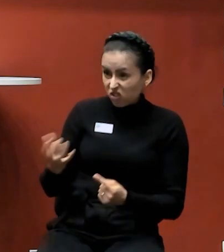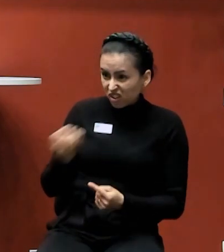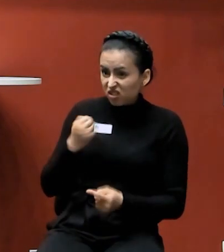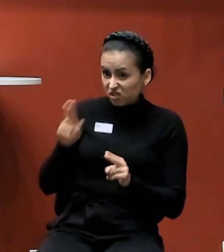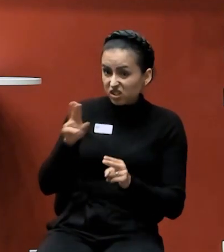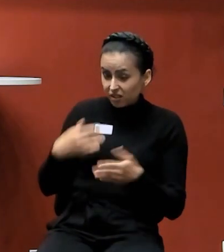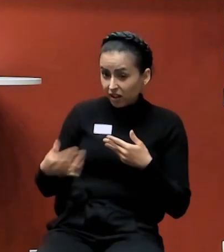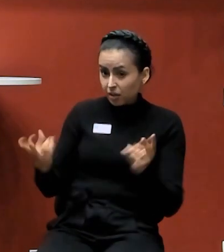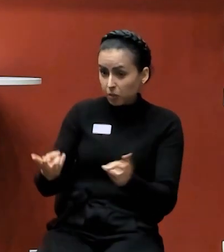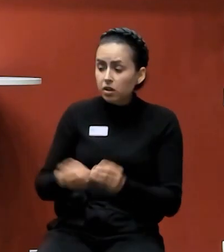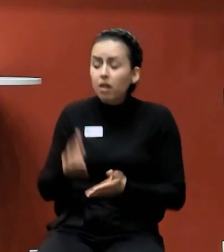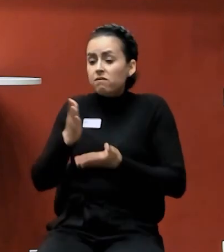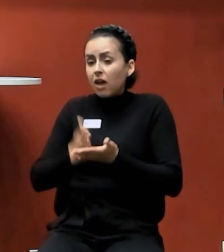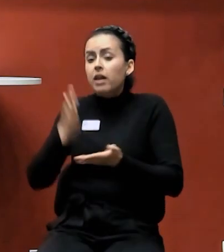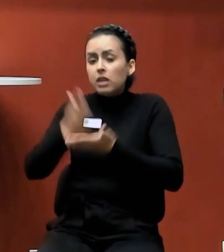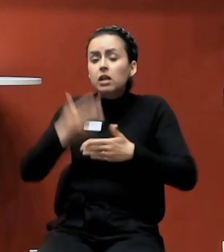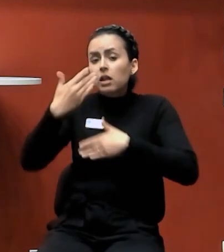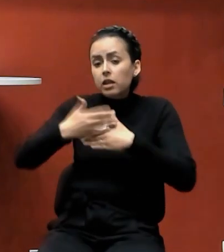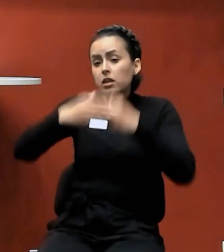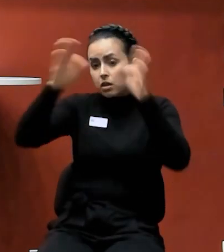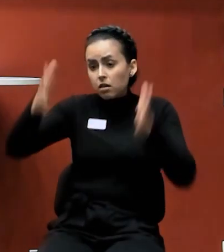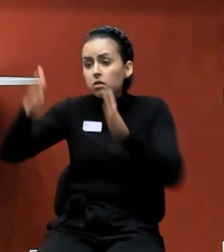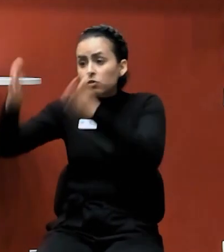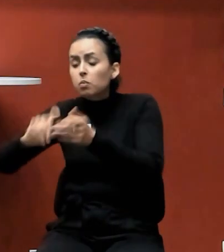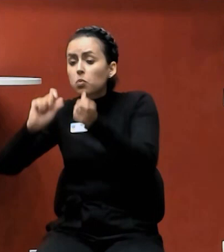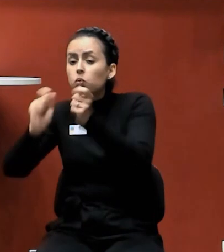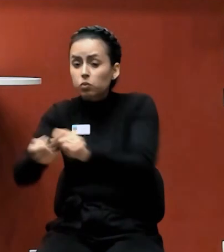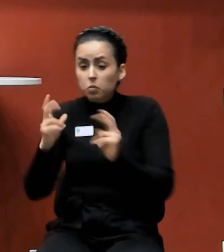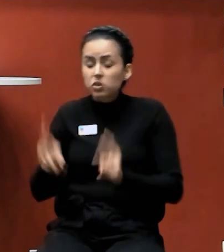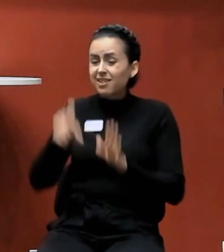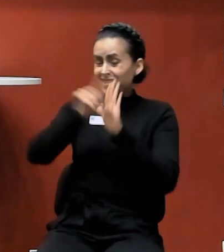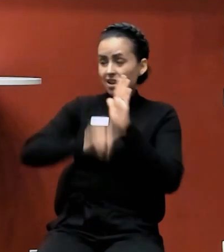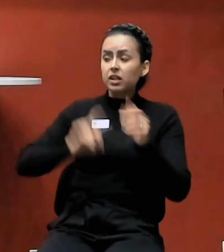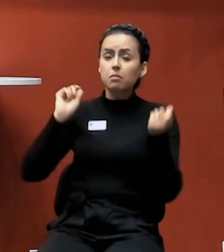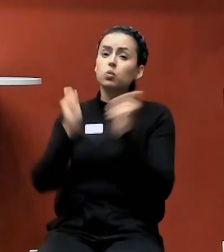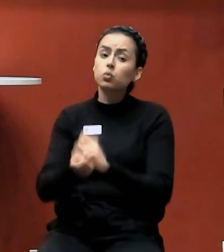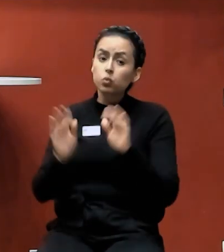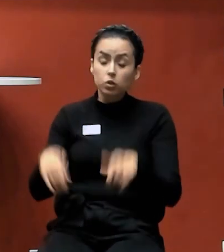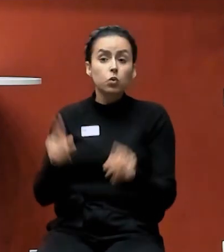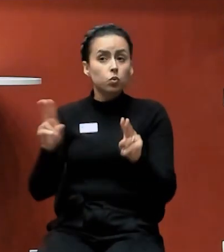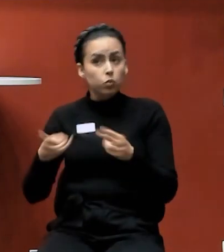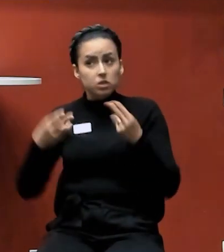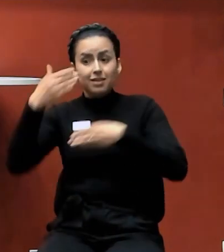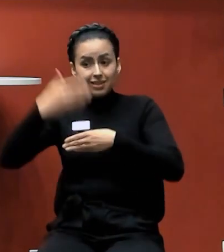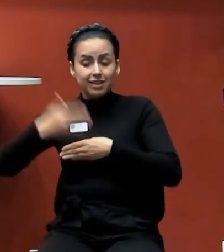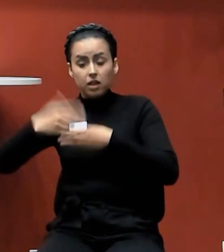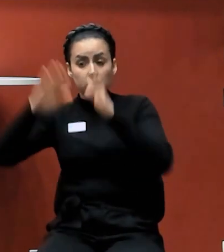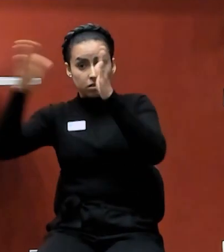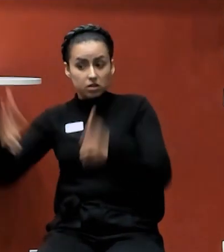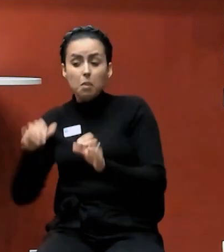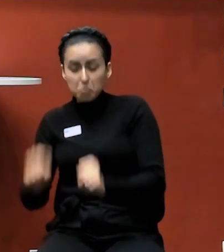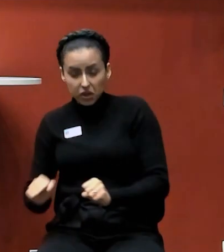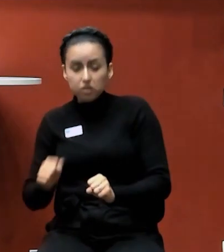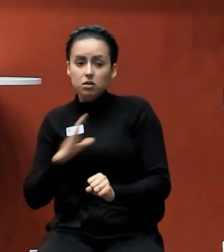theatres changed. And now, the law has changed. So any new theatre has to have that kind of